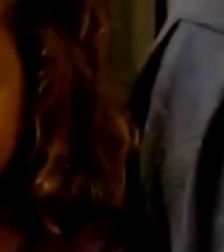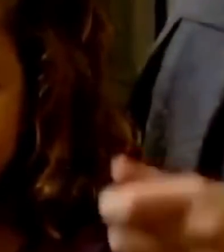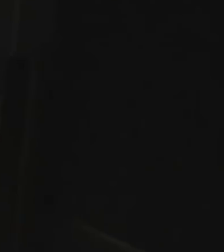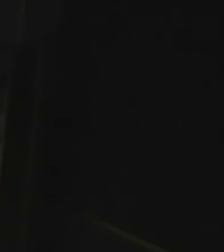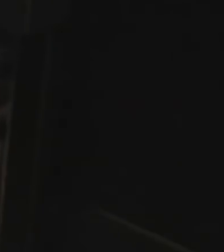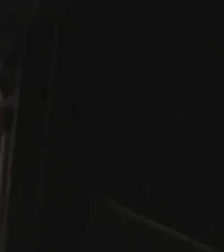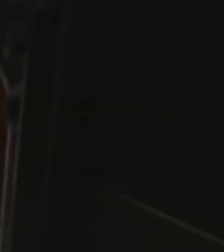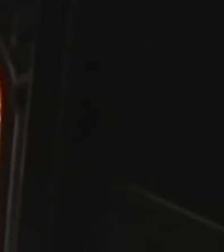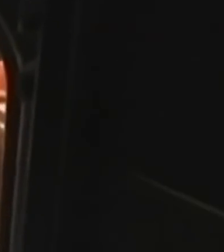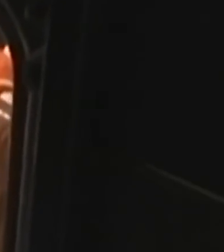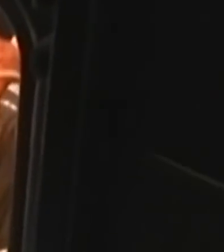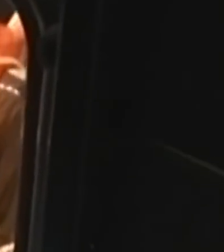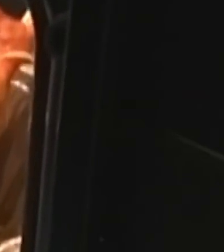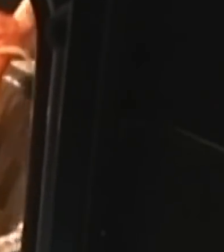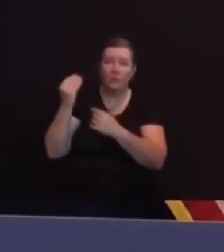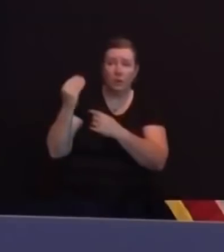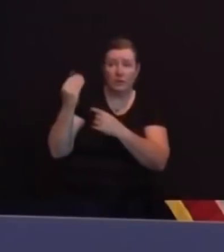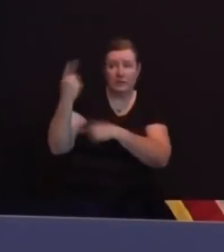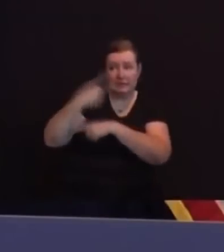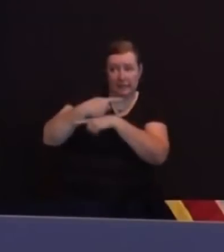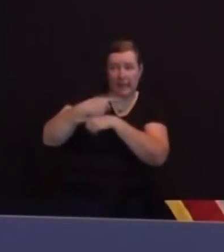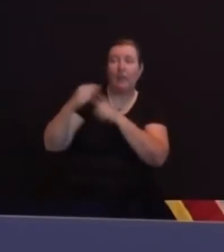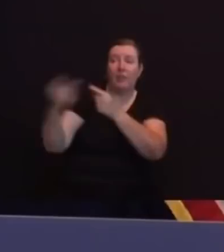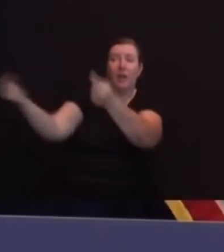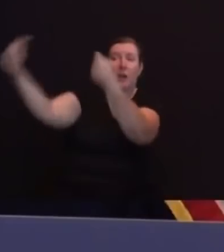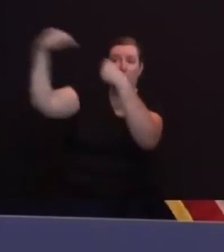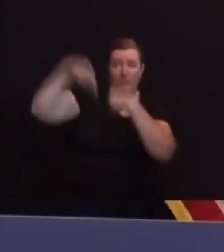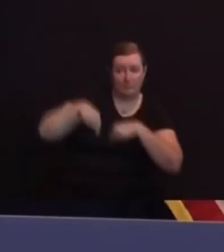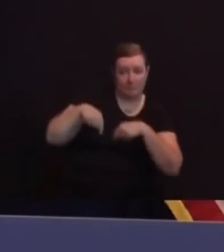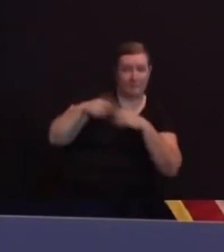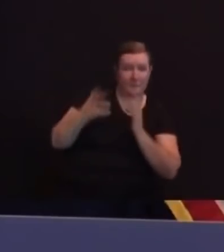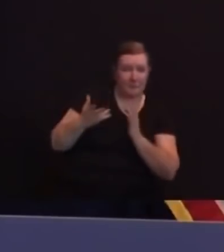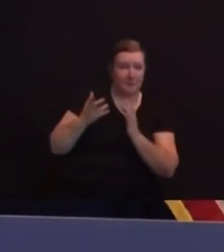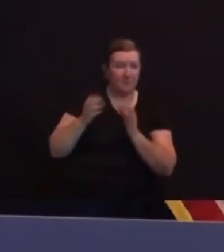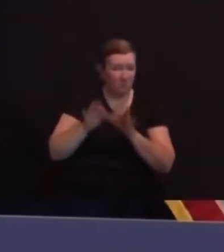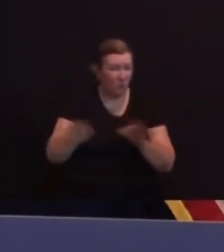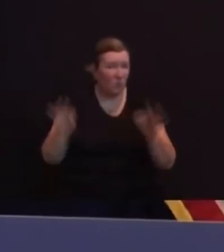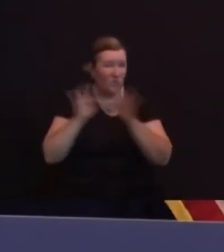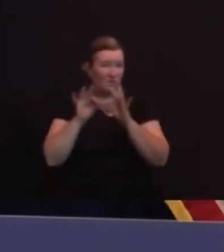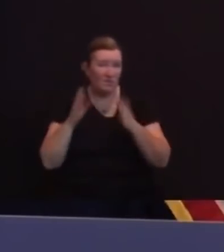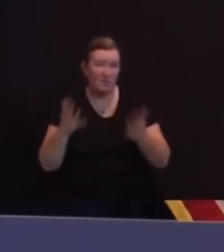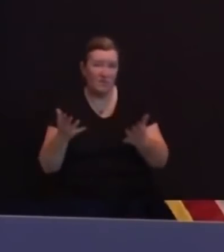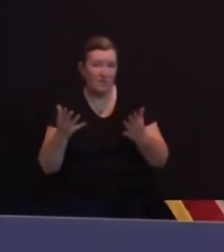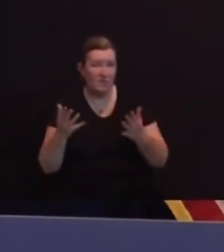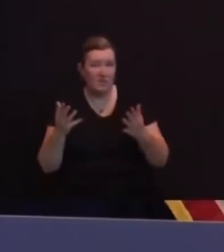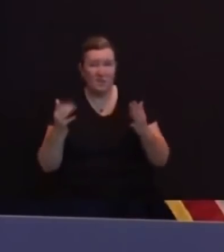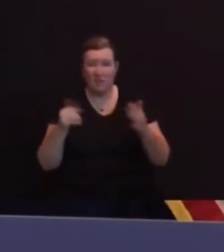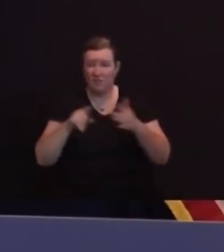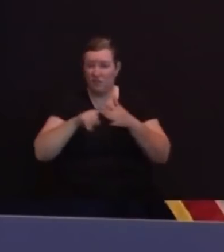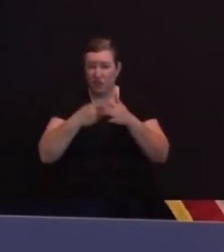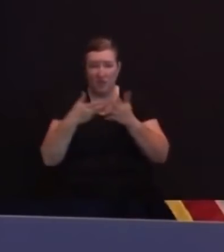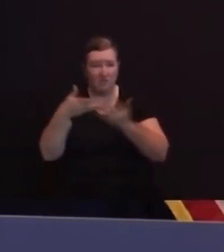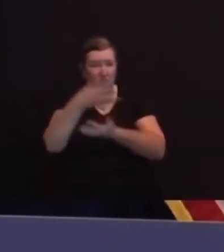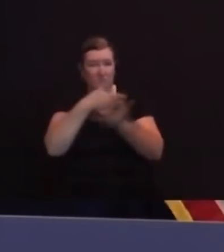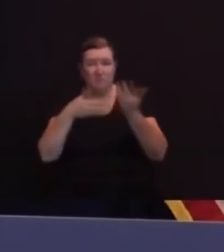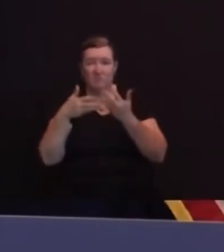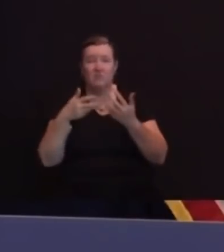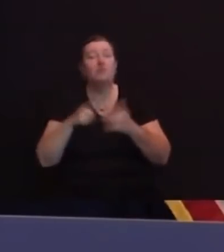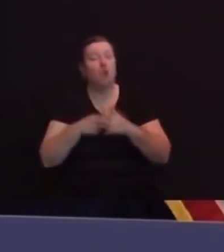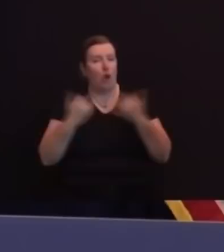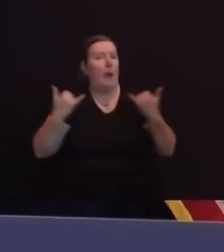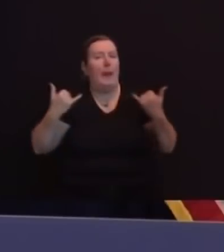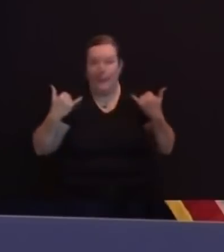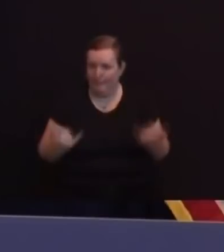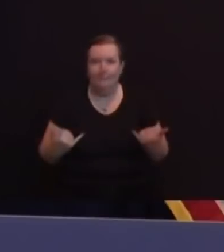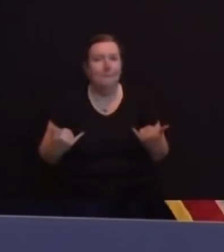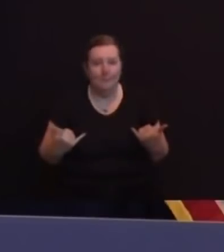laughing, drinking, letting their guard down. State Health Commissioner Judy Persichilli warning. Guests should avoid direct contact, including